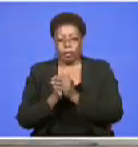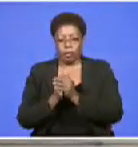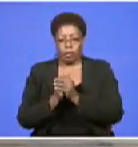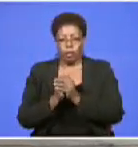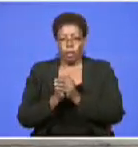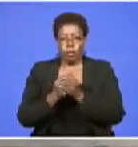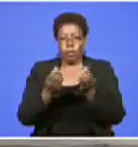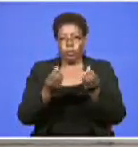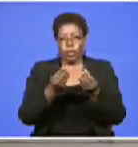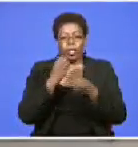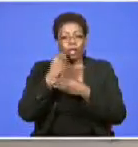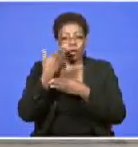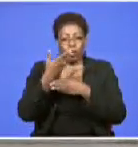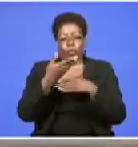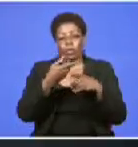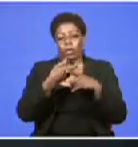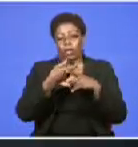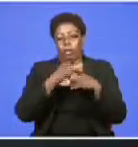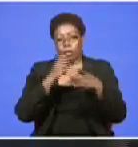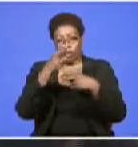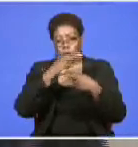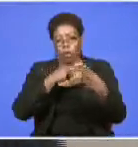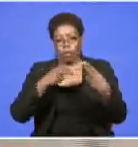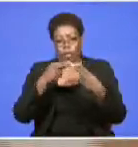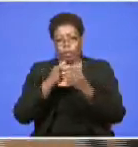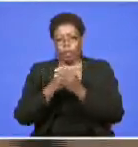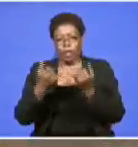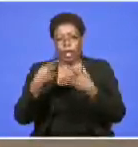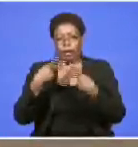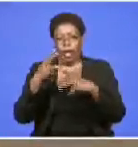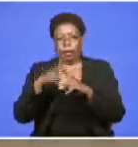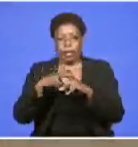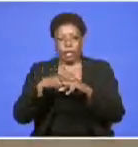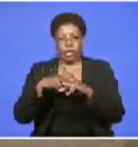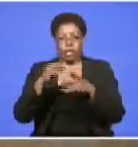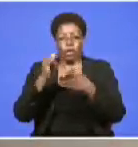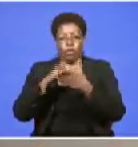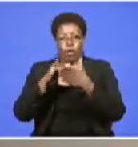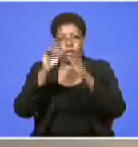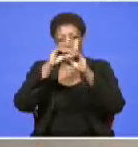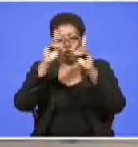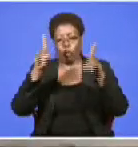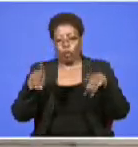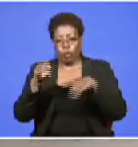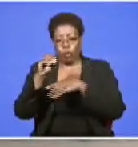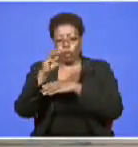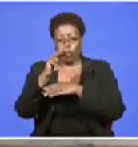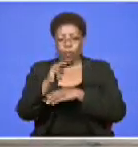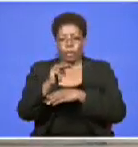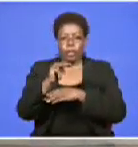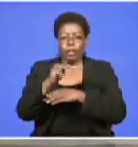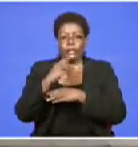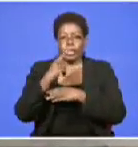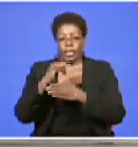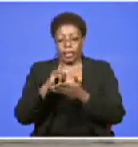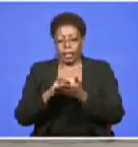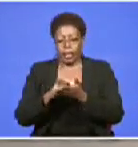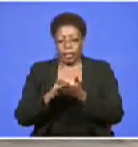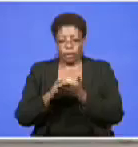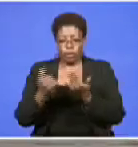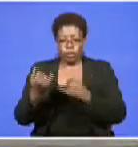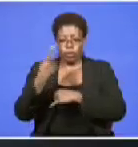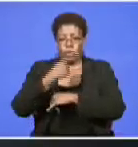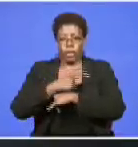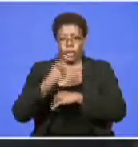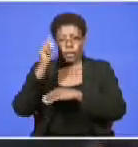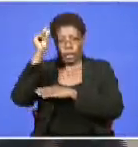Hurricane Dorian, and that information regarding the applications for the domes will be issued this week. According to a statement released today, the